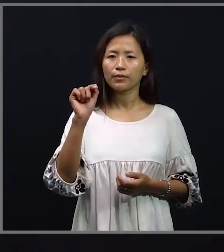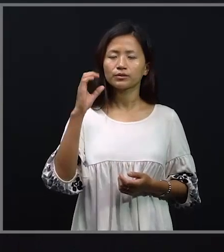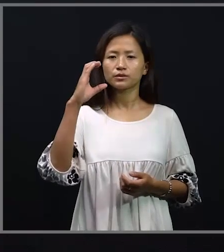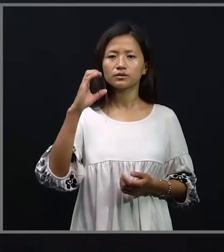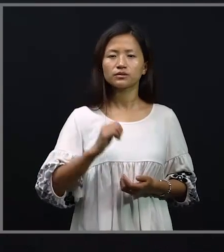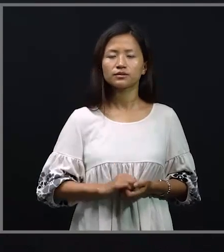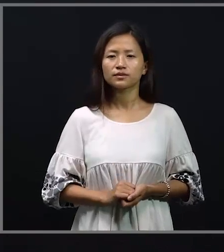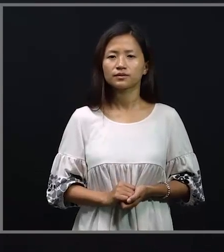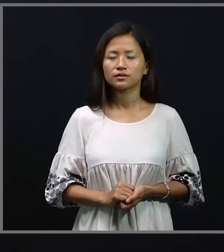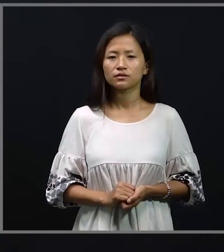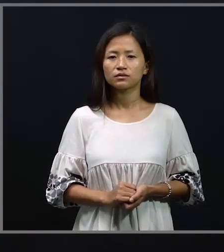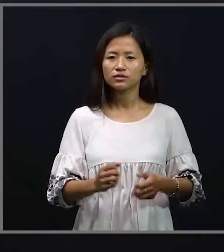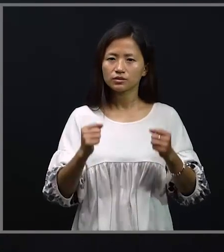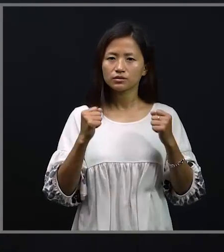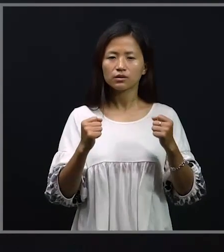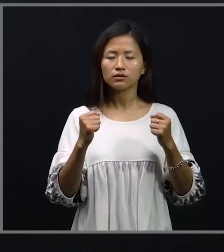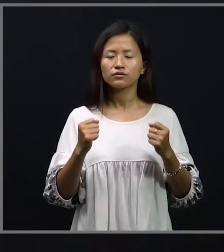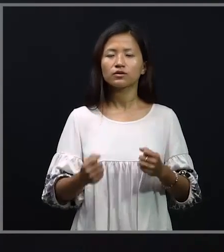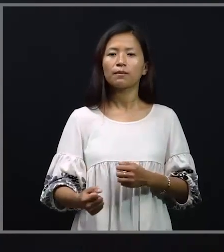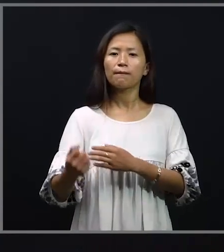C, struggle for power.